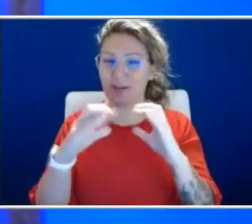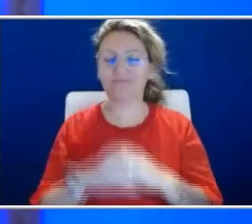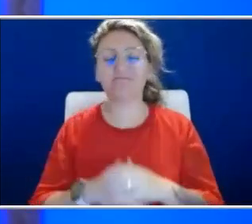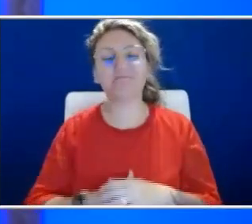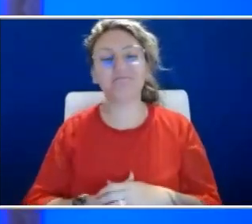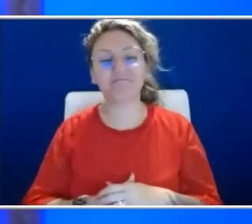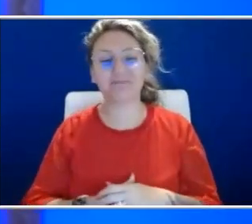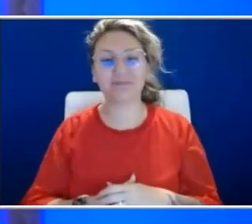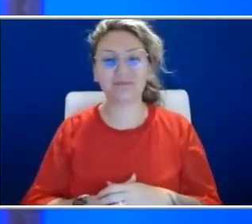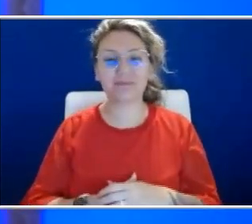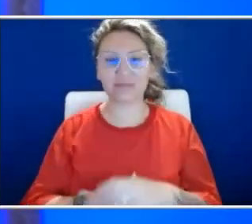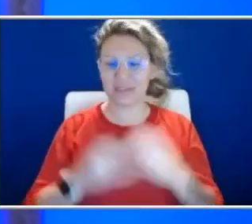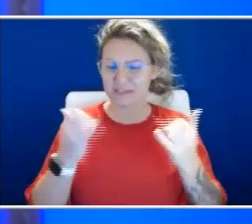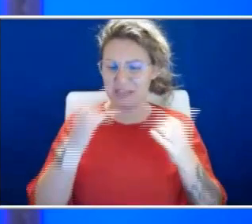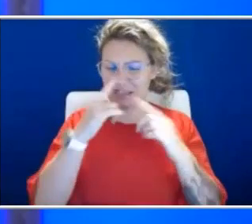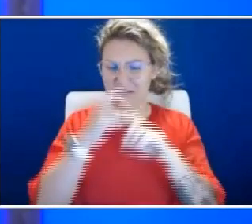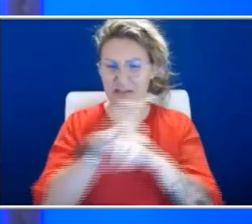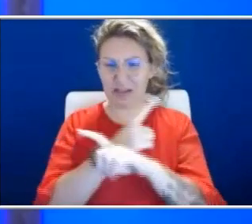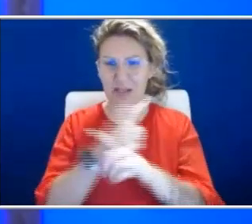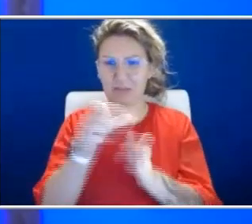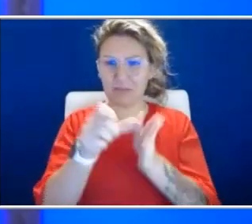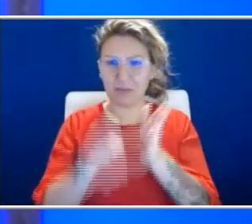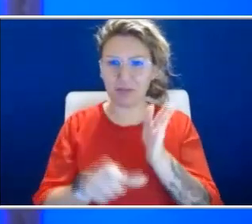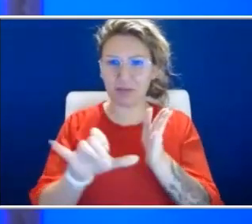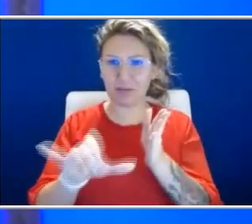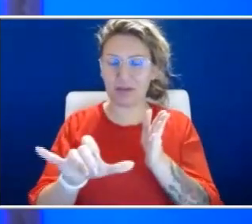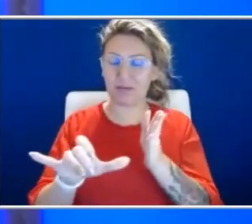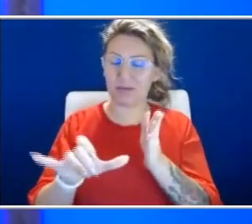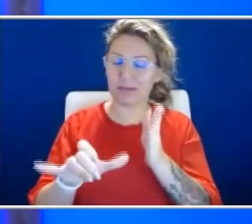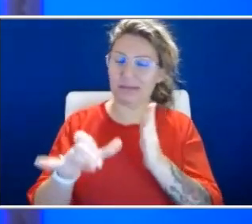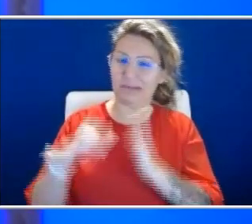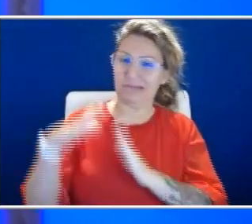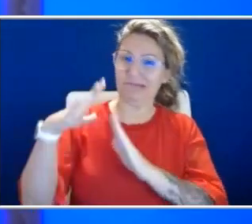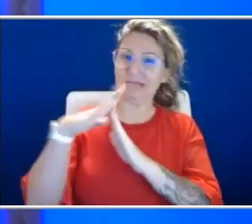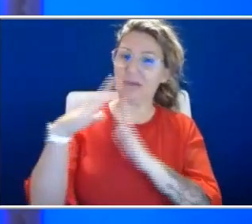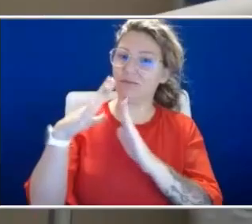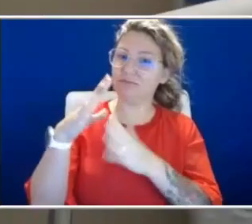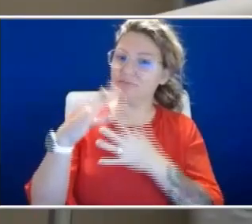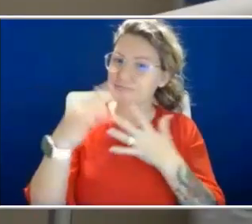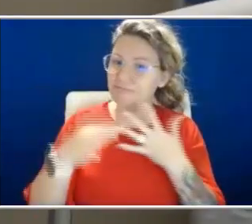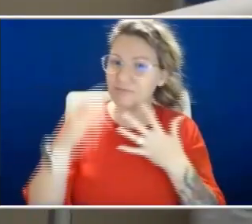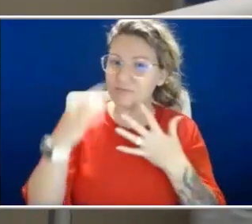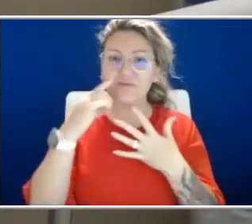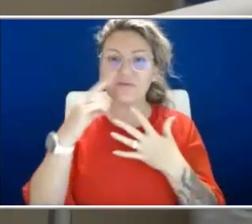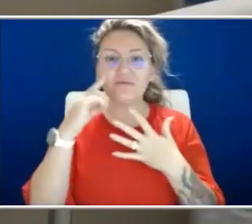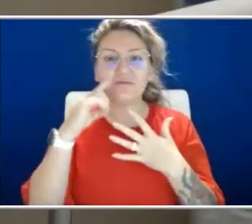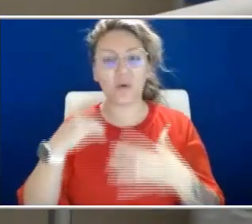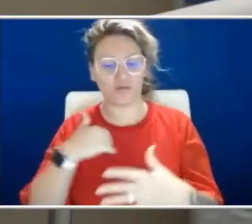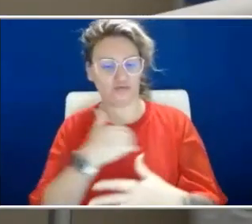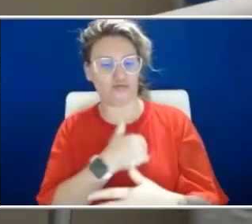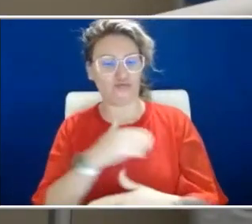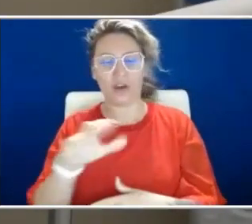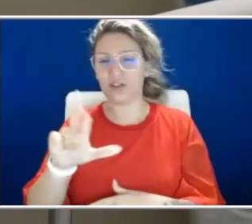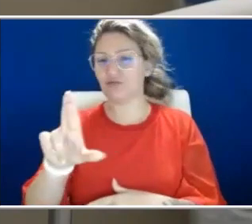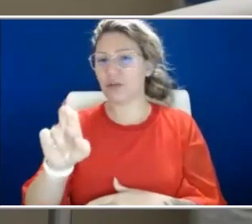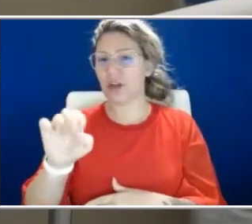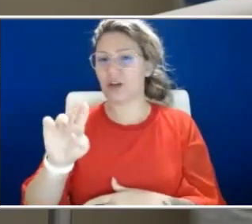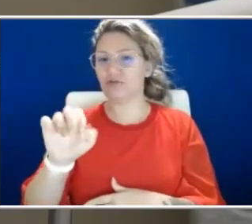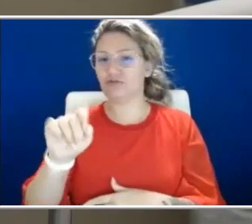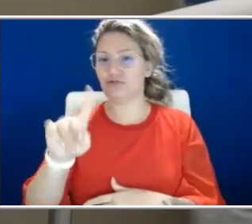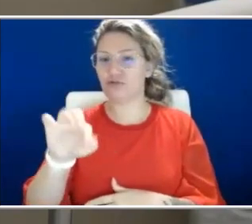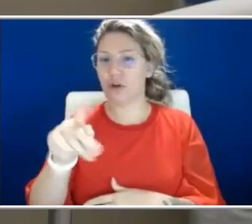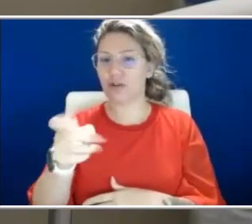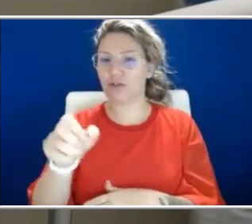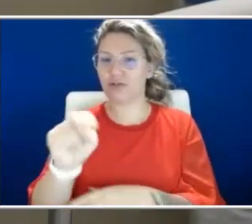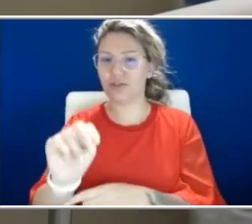a complex surgery that was the top choice for breast reconstruction for Christie Ellis. I just appreciate them.